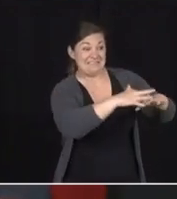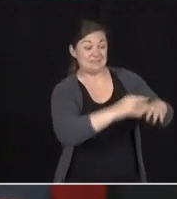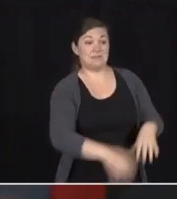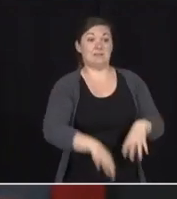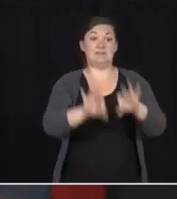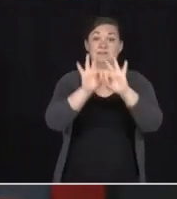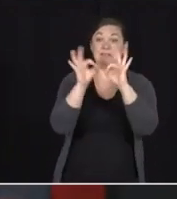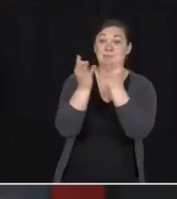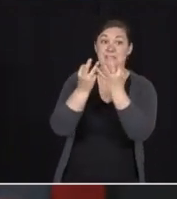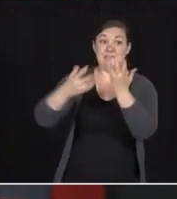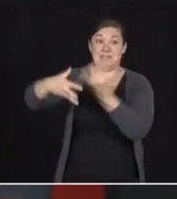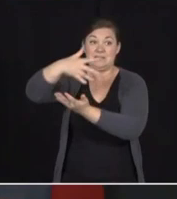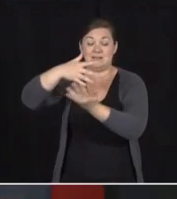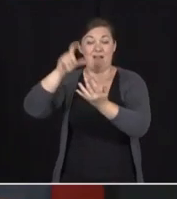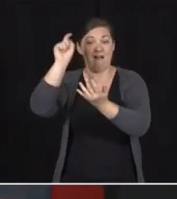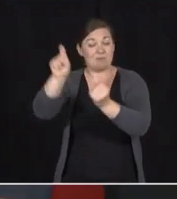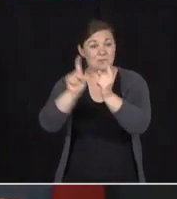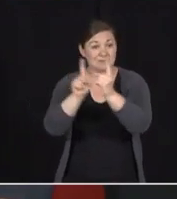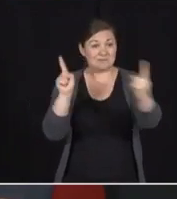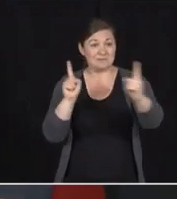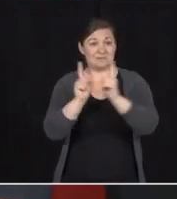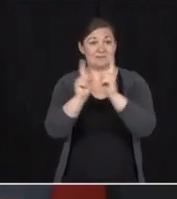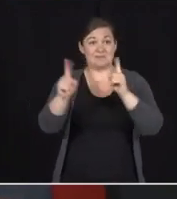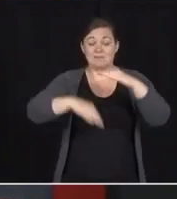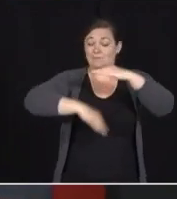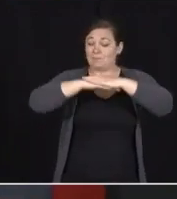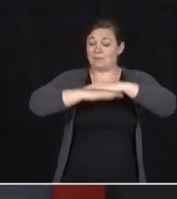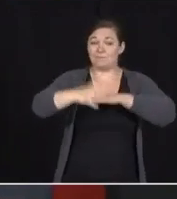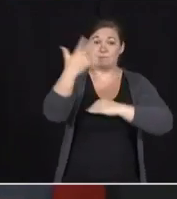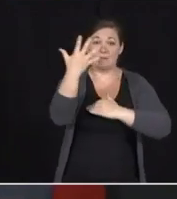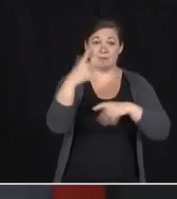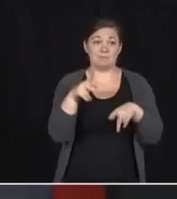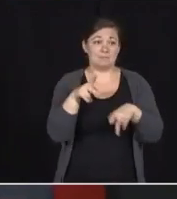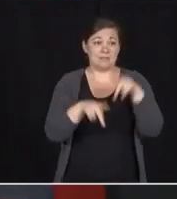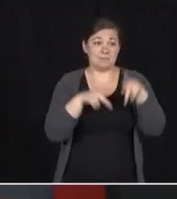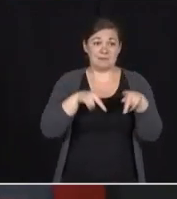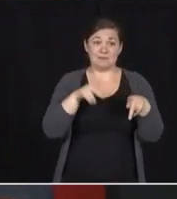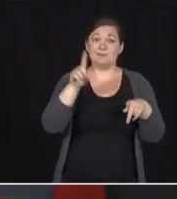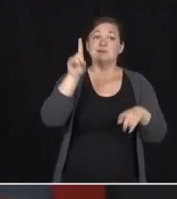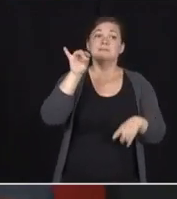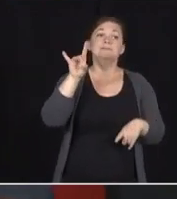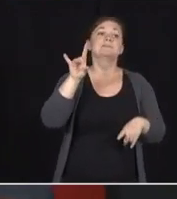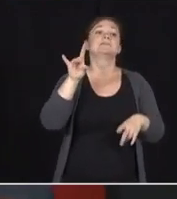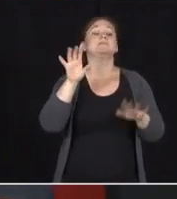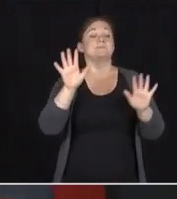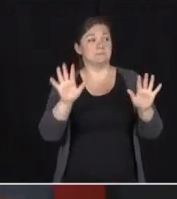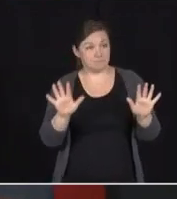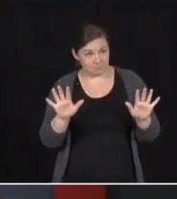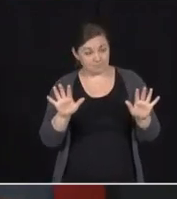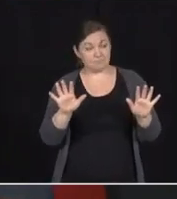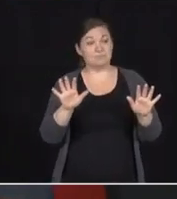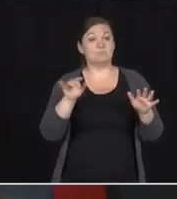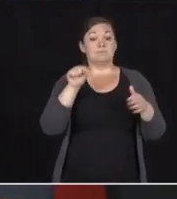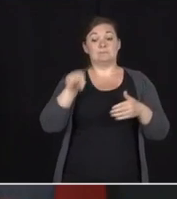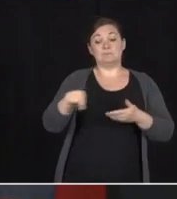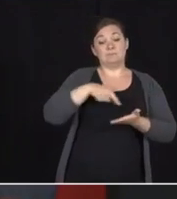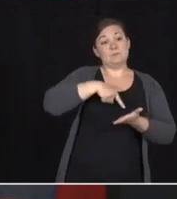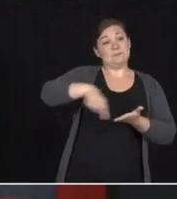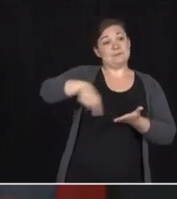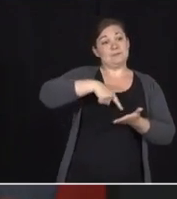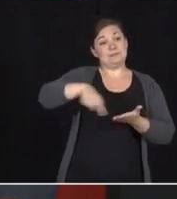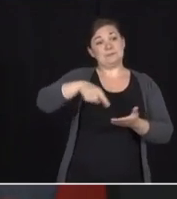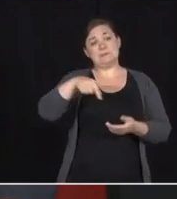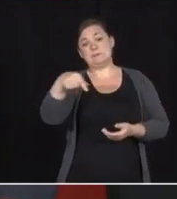not have been more than five people together. But what we're going to see going into towards the end of this week will really